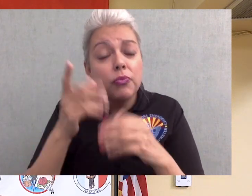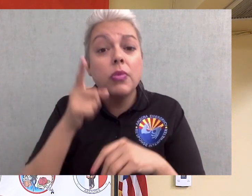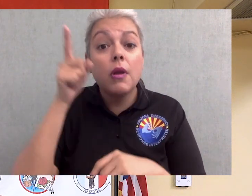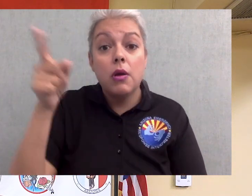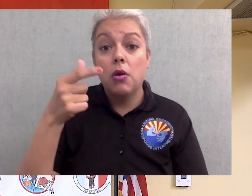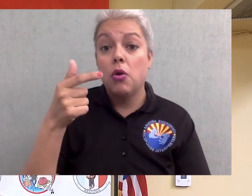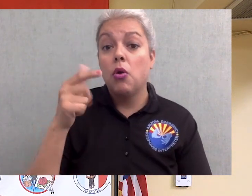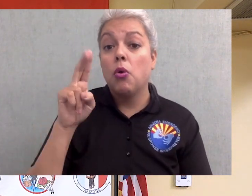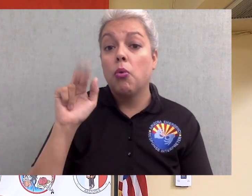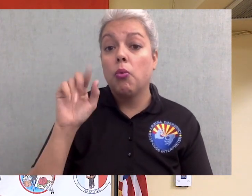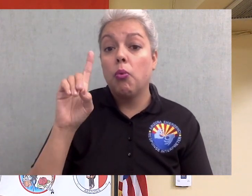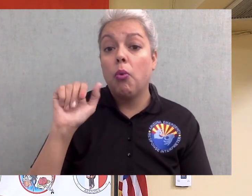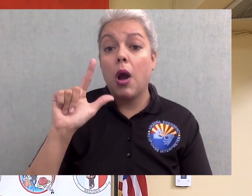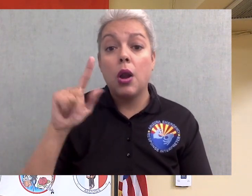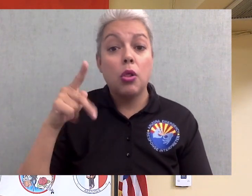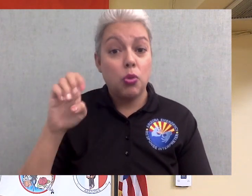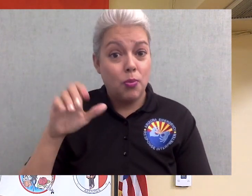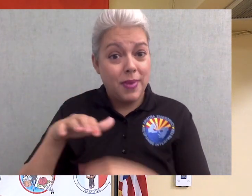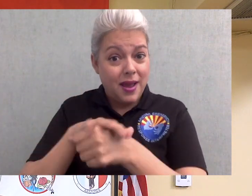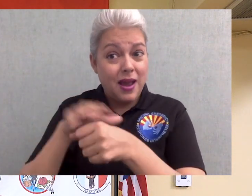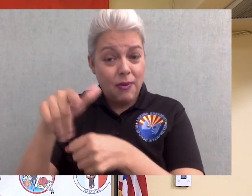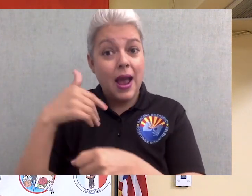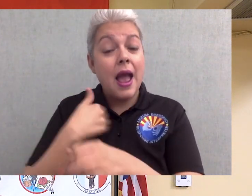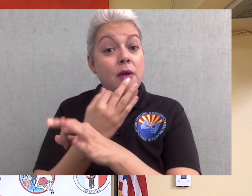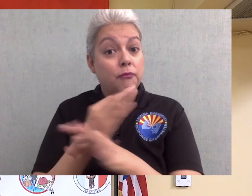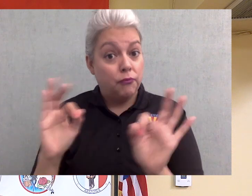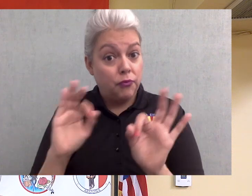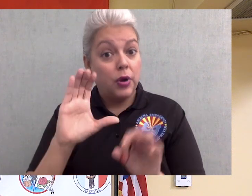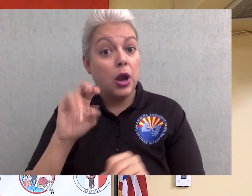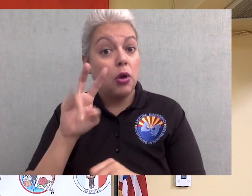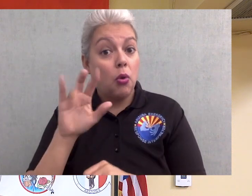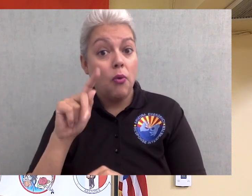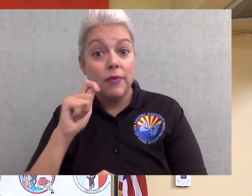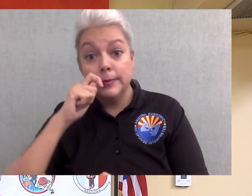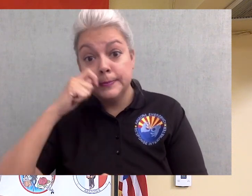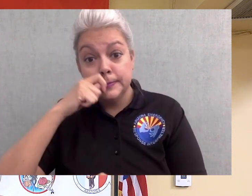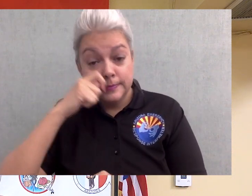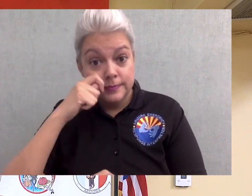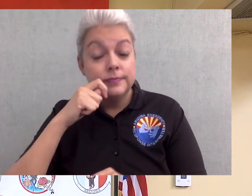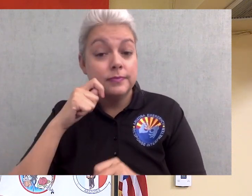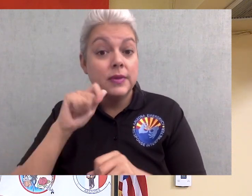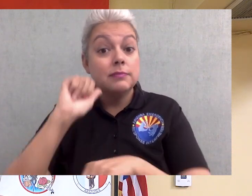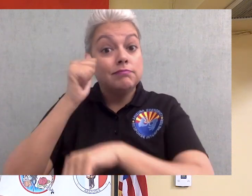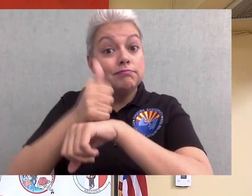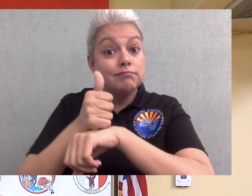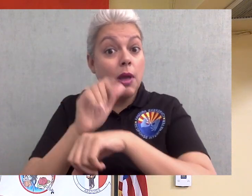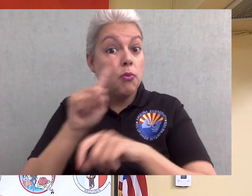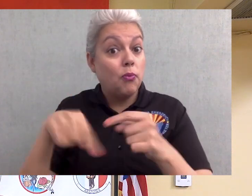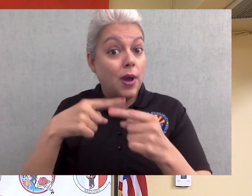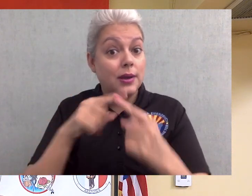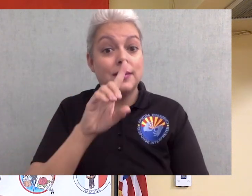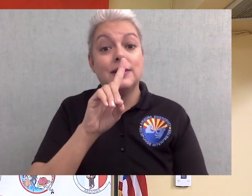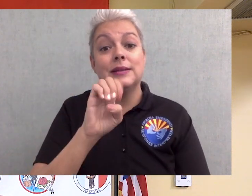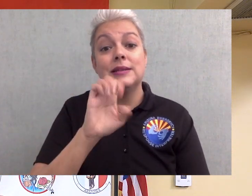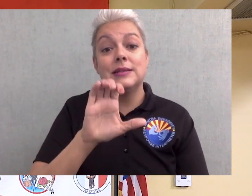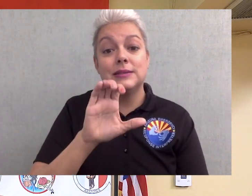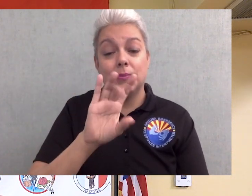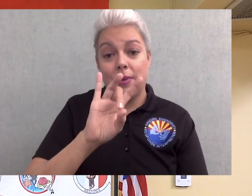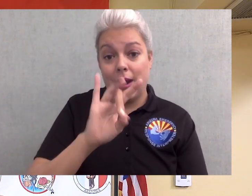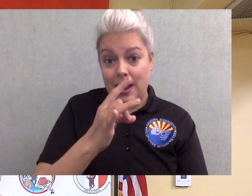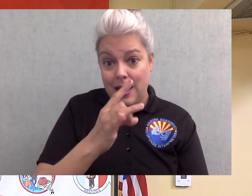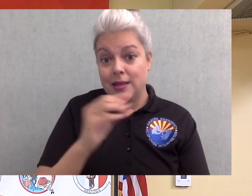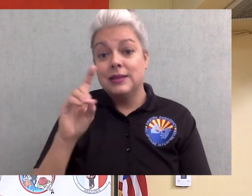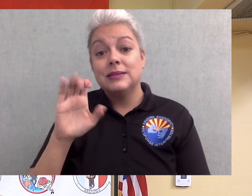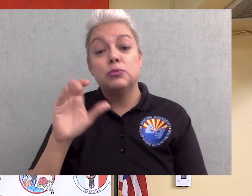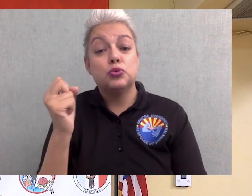have some free COVID self-swab testing. It'll be a drive-through setup from December 8th. Well, I have December 8th